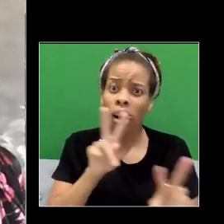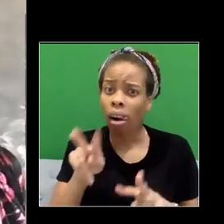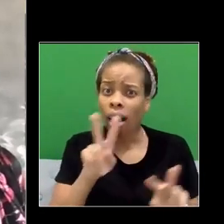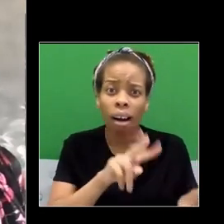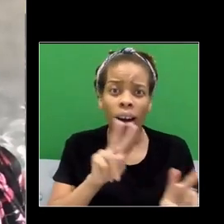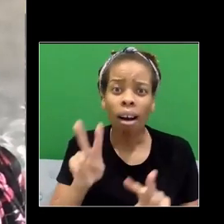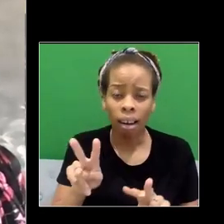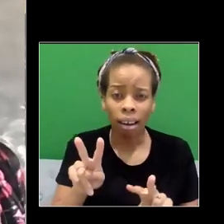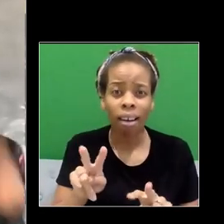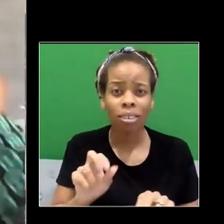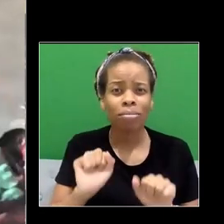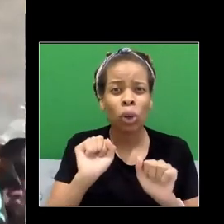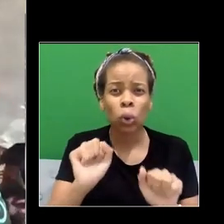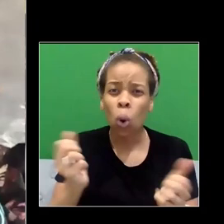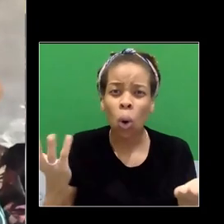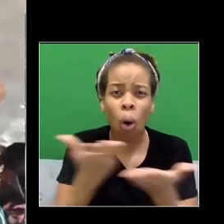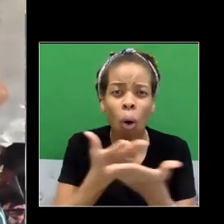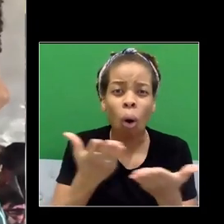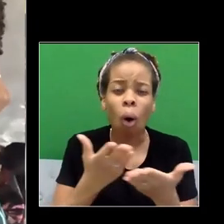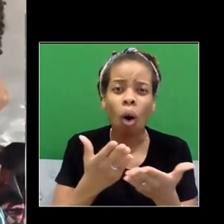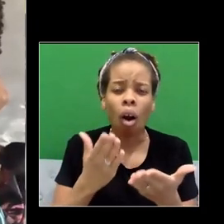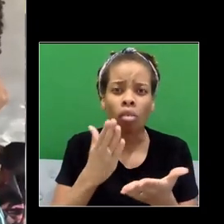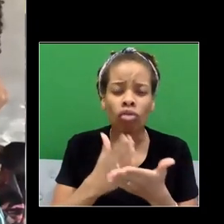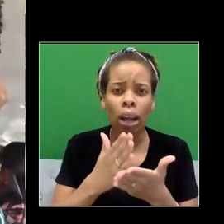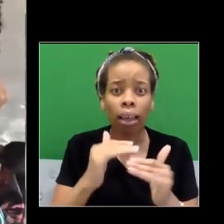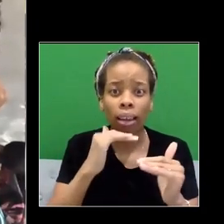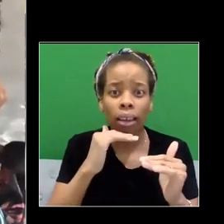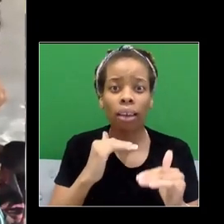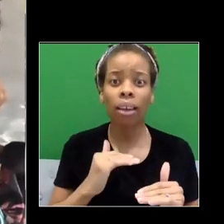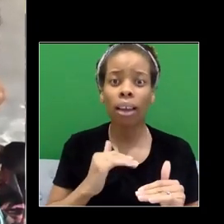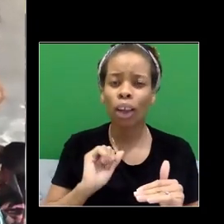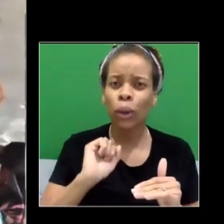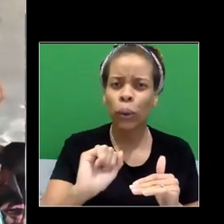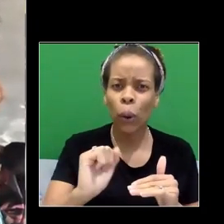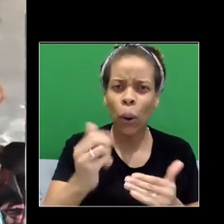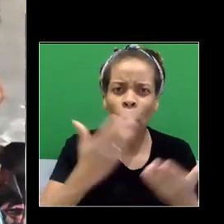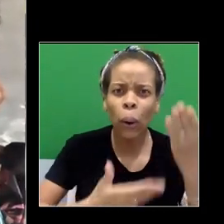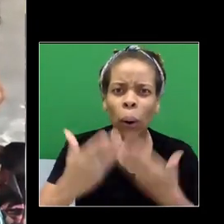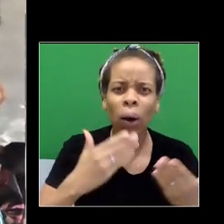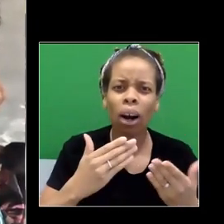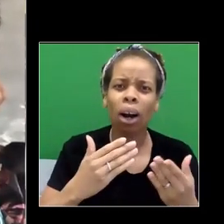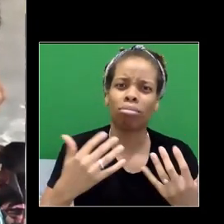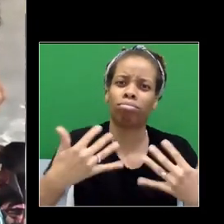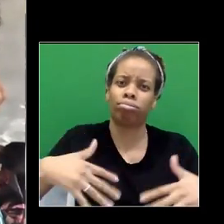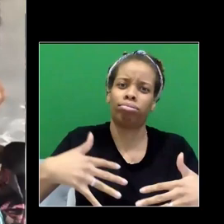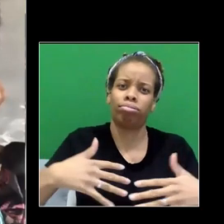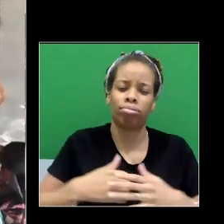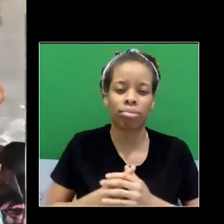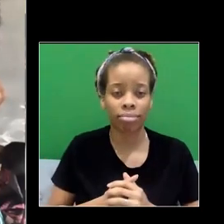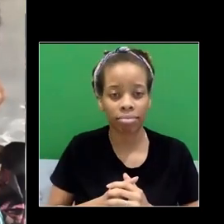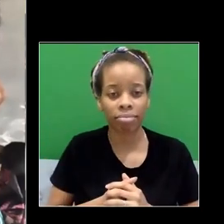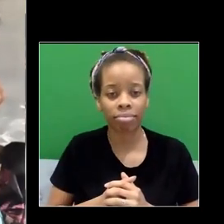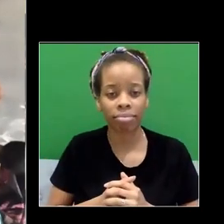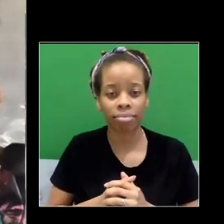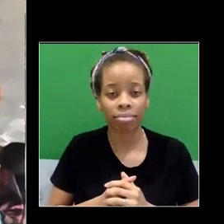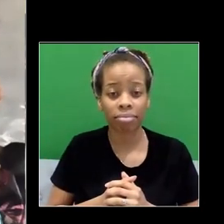Such a textured and intimate insight into your work, Lynette. And I think you've made the exhibition